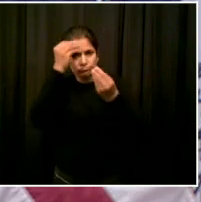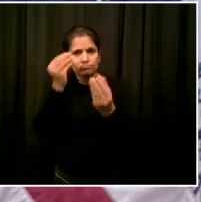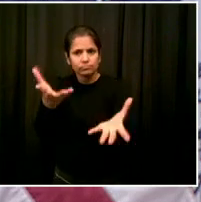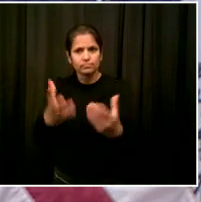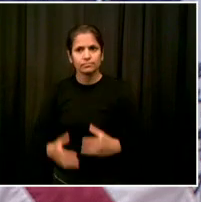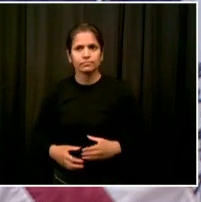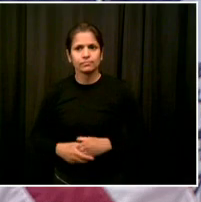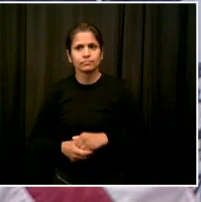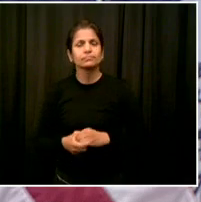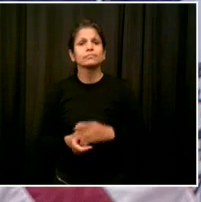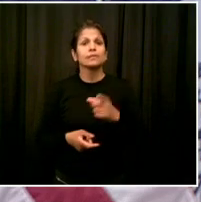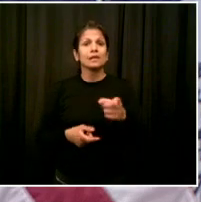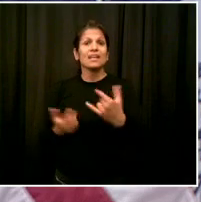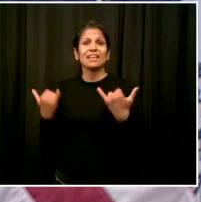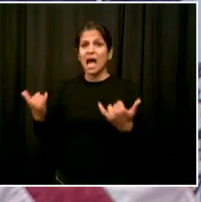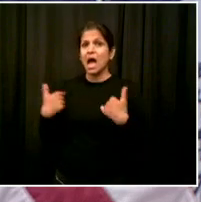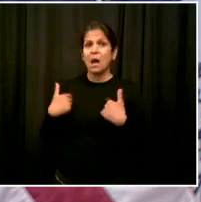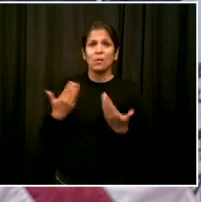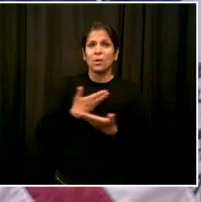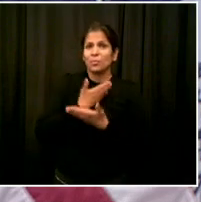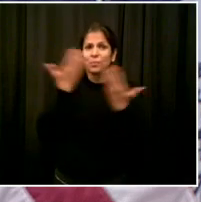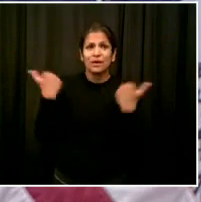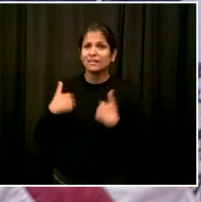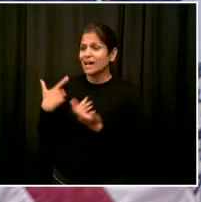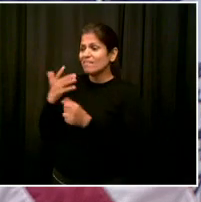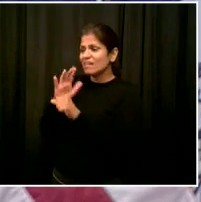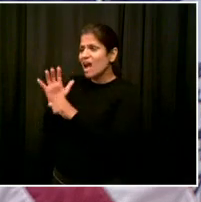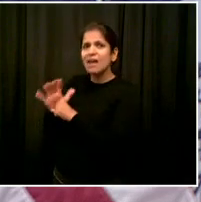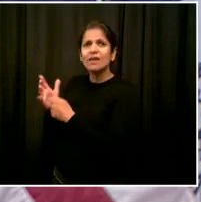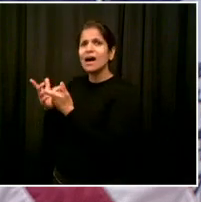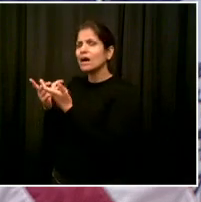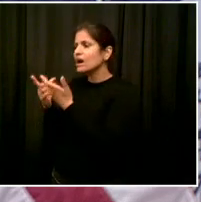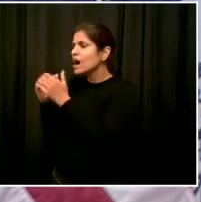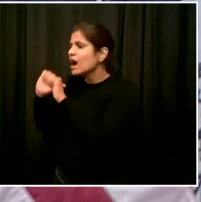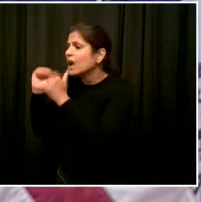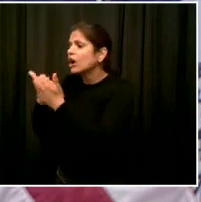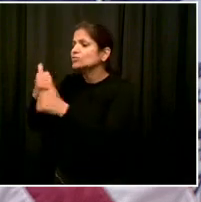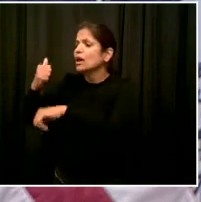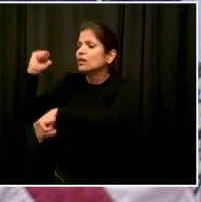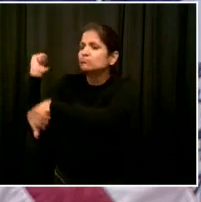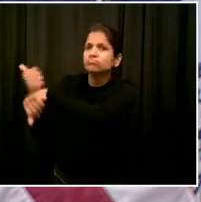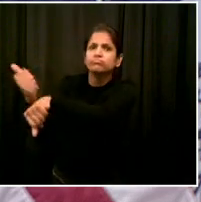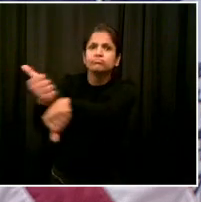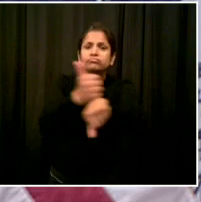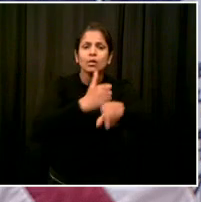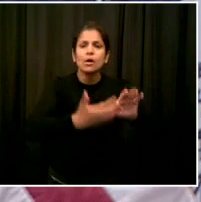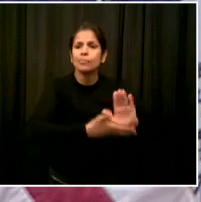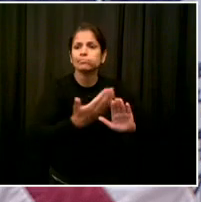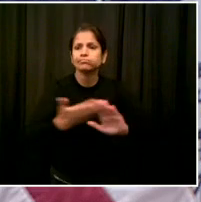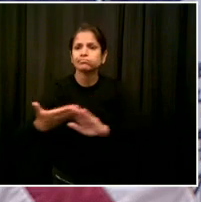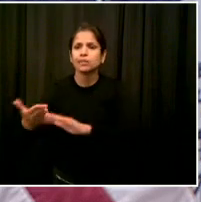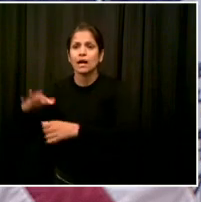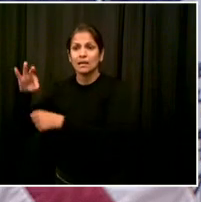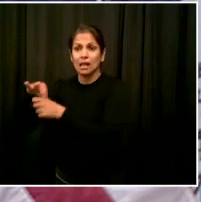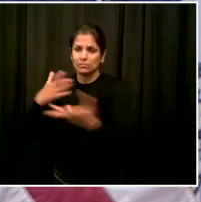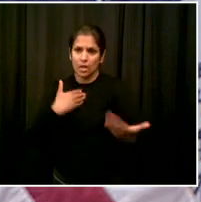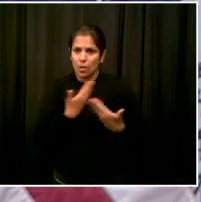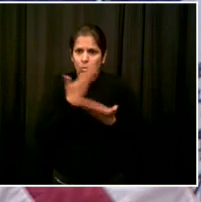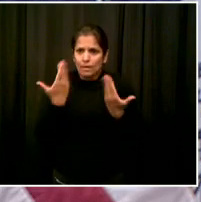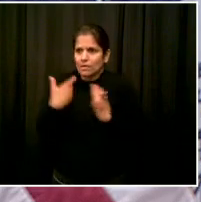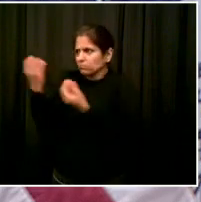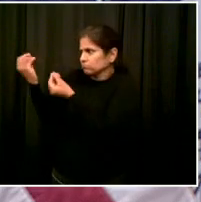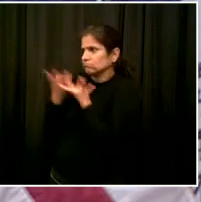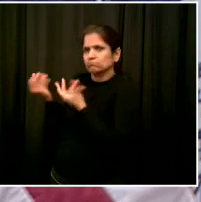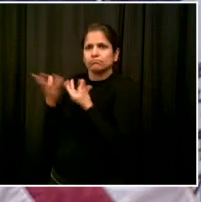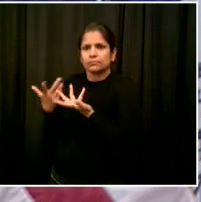any other, but if someone's got another structure, that's great. But the way it's set up now, it just isn't effective enough. And